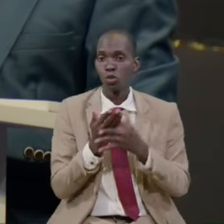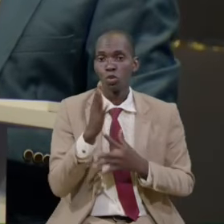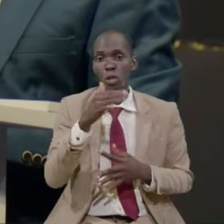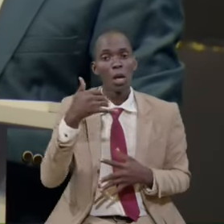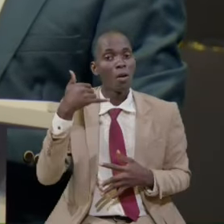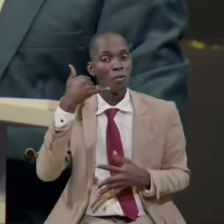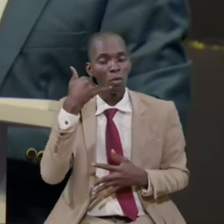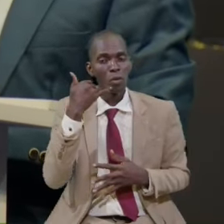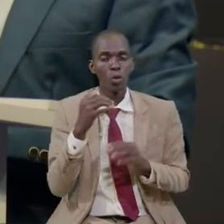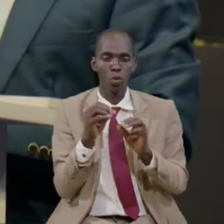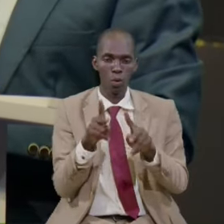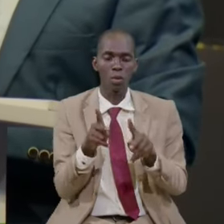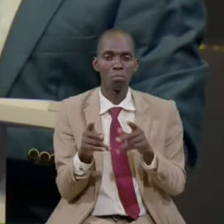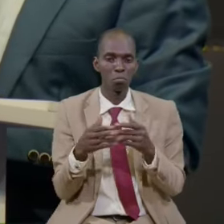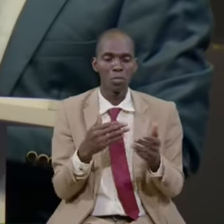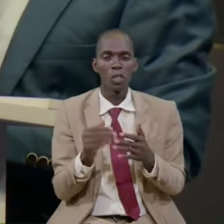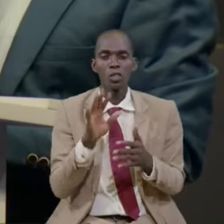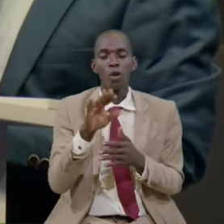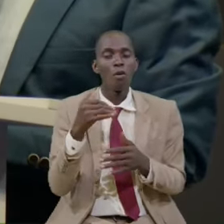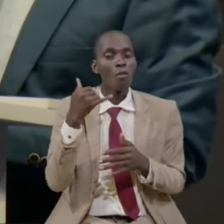and location address via